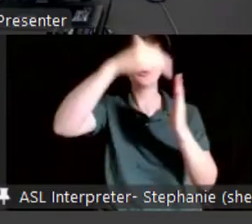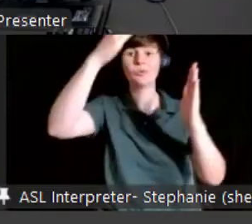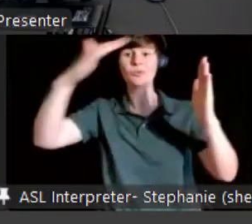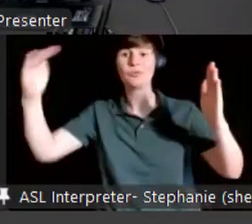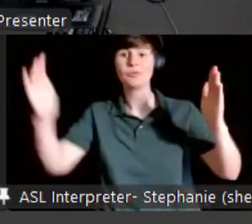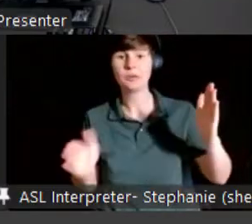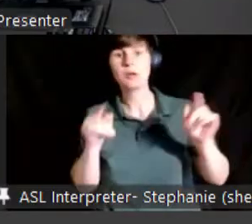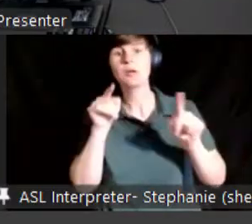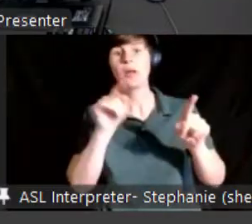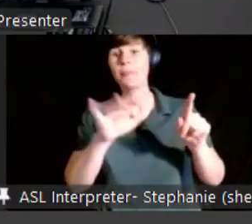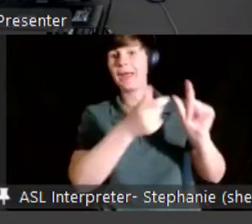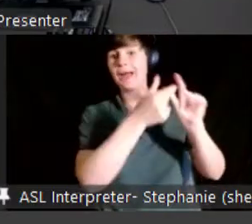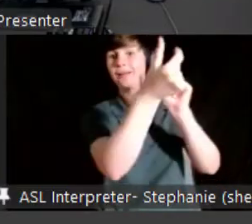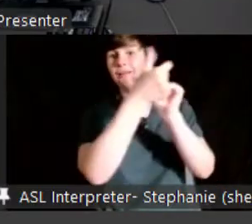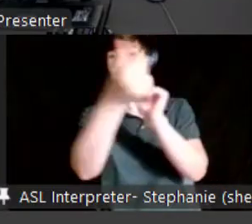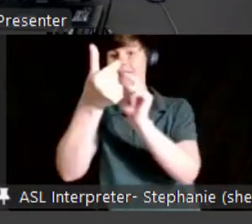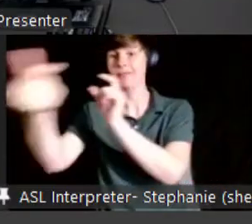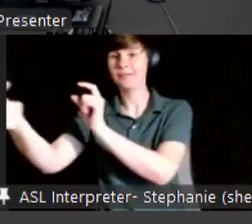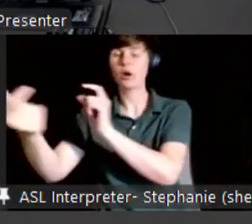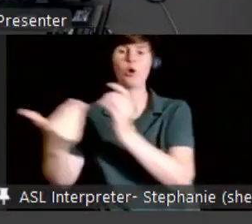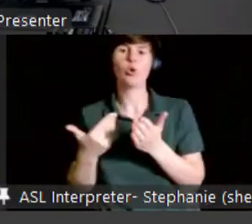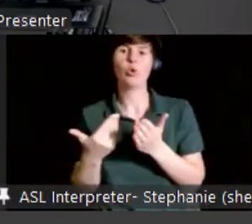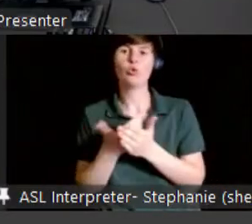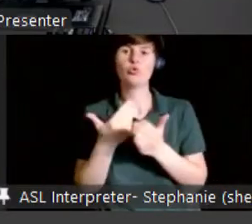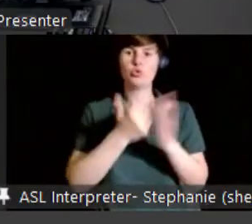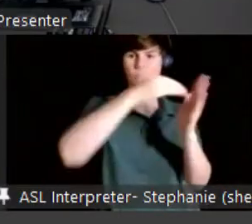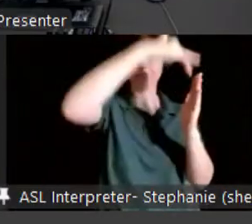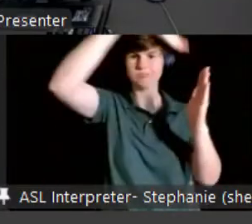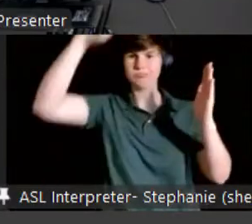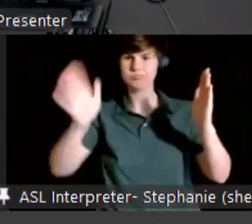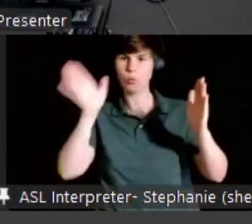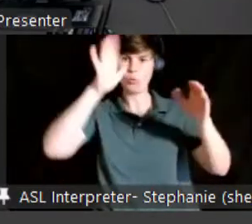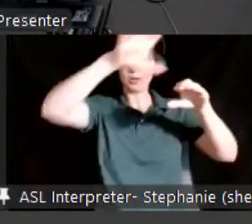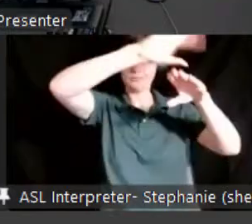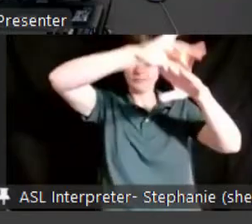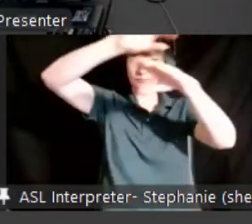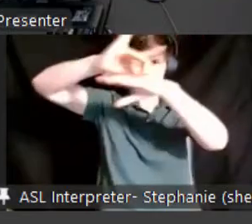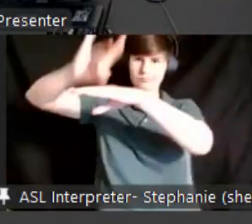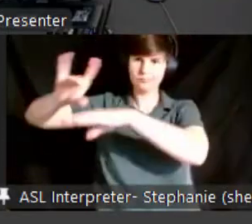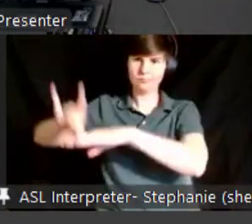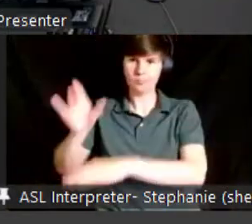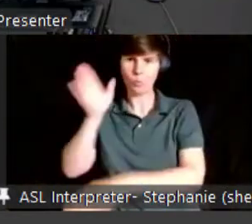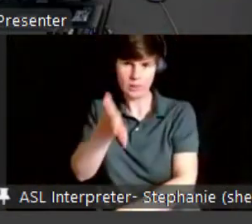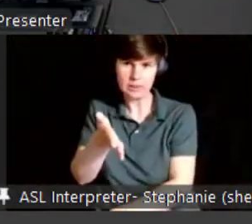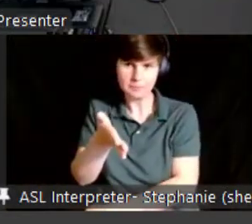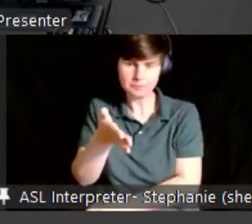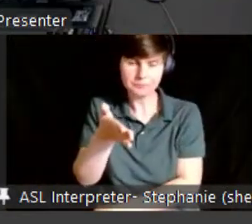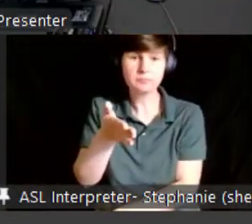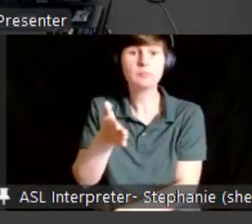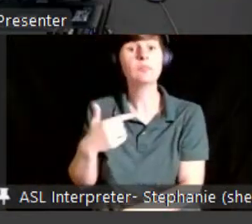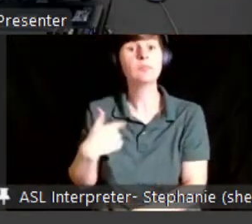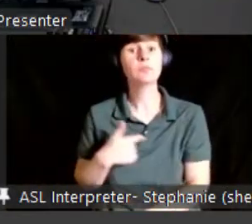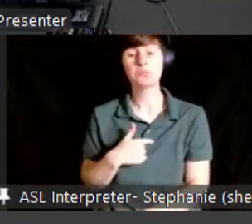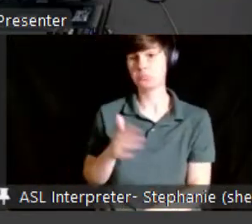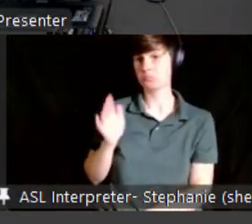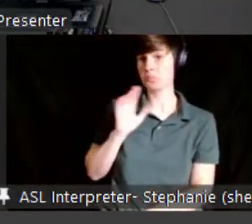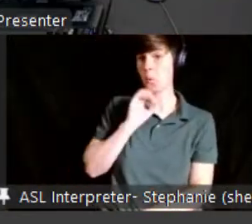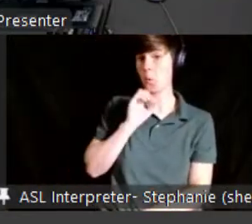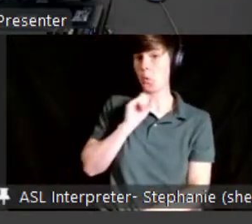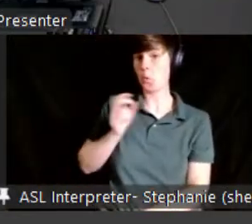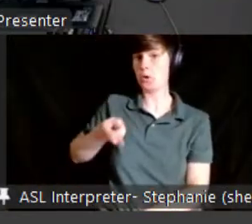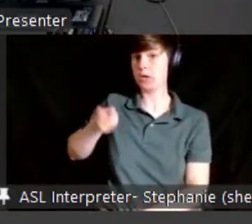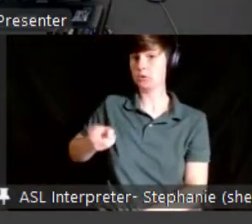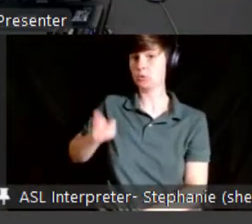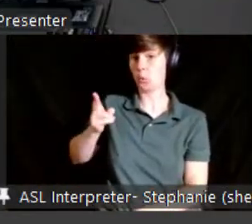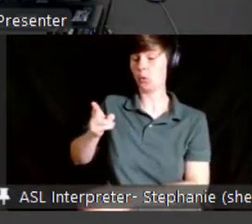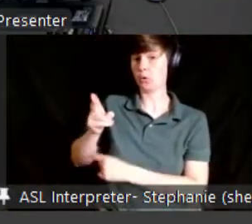translucent canopy gets attached to. So this is the first portion of that installation. After they finish the painting of the old historical steel there, then they install